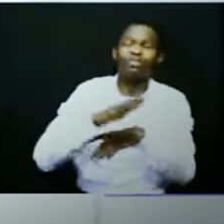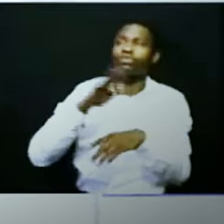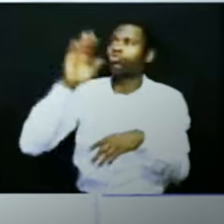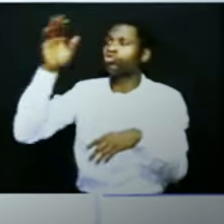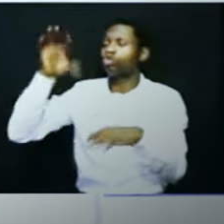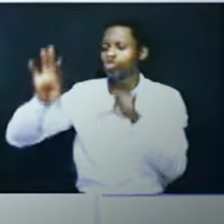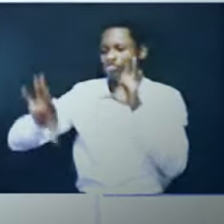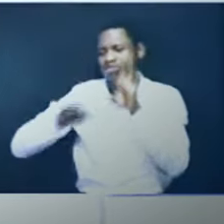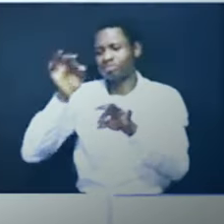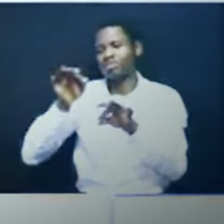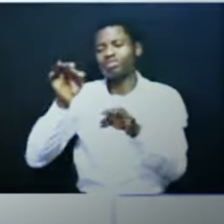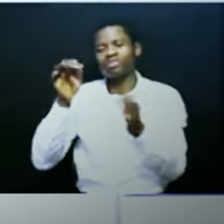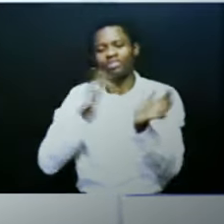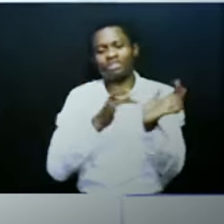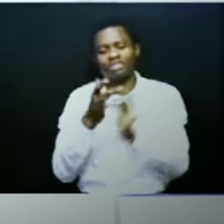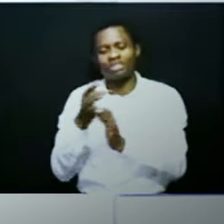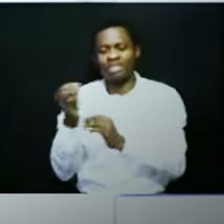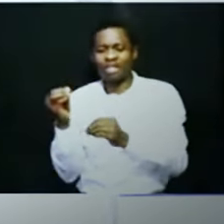our hands.